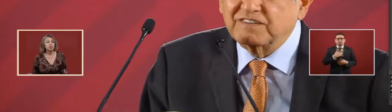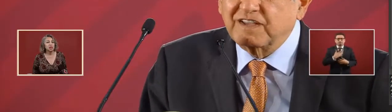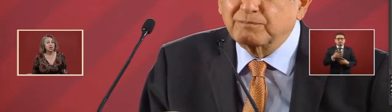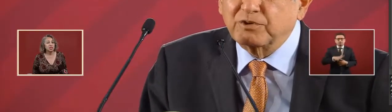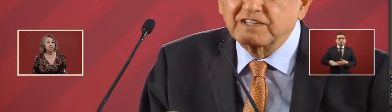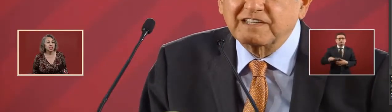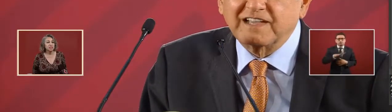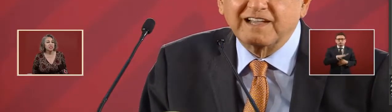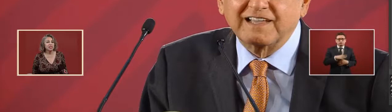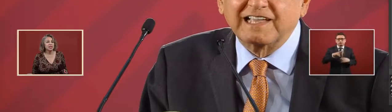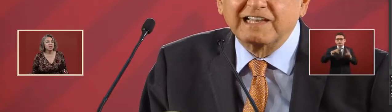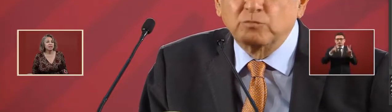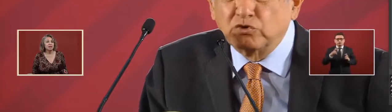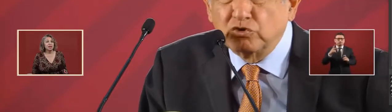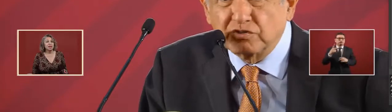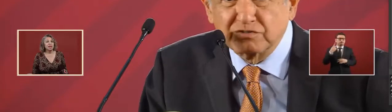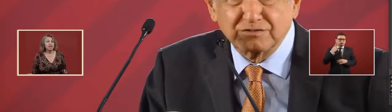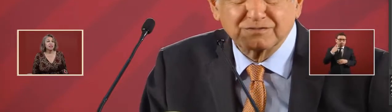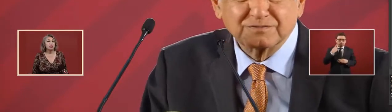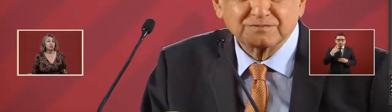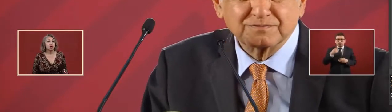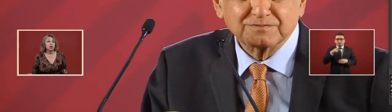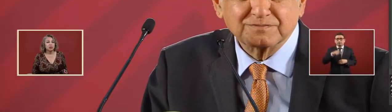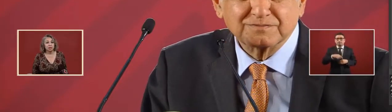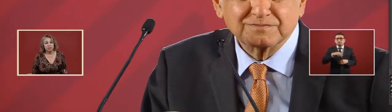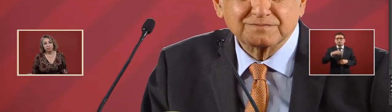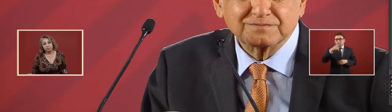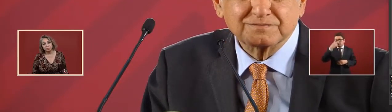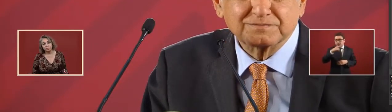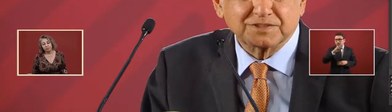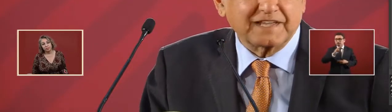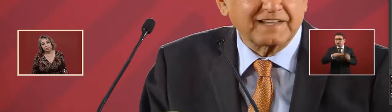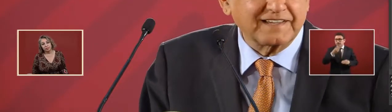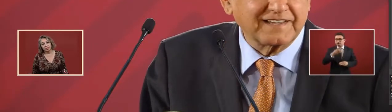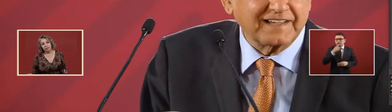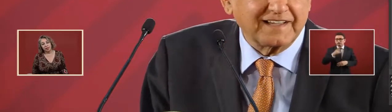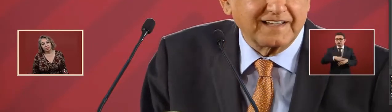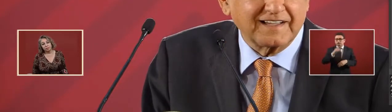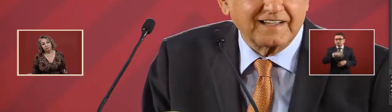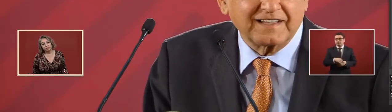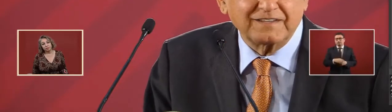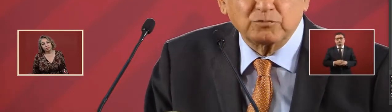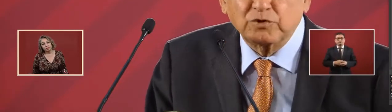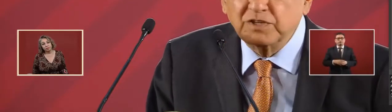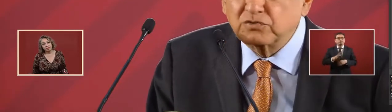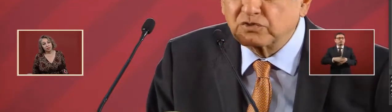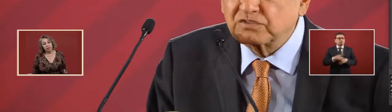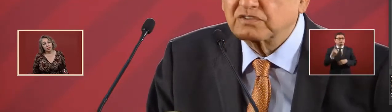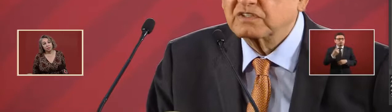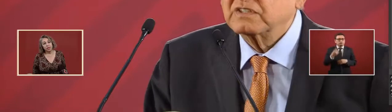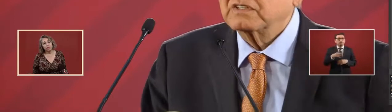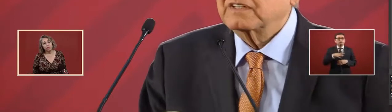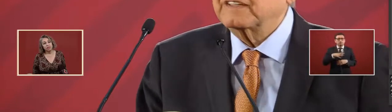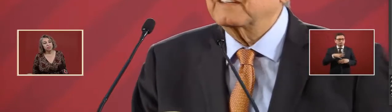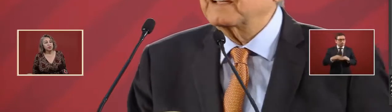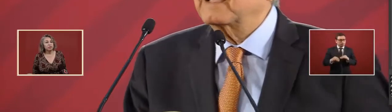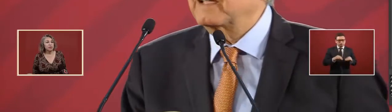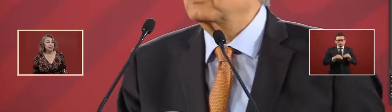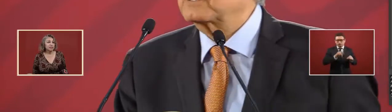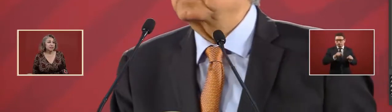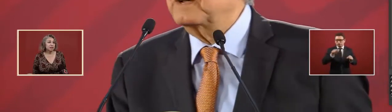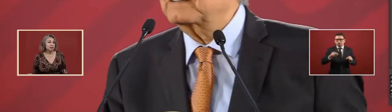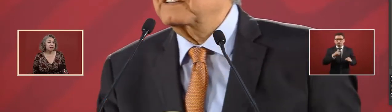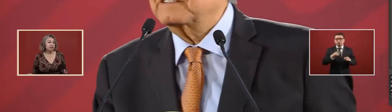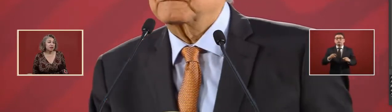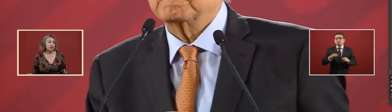the most conscience citizen en el mundo, in the world. Porque hay movimientos because there's que